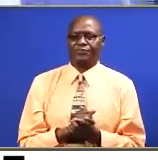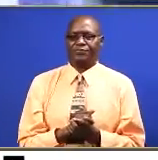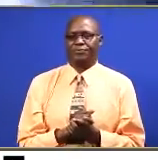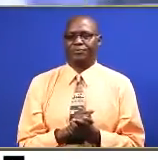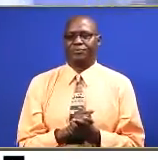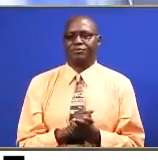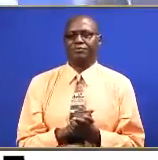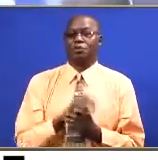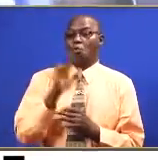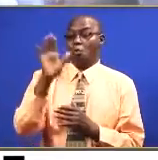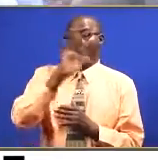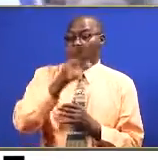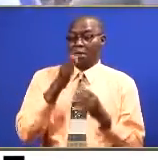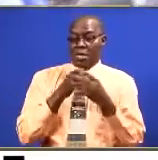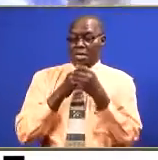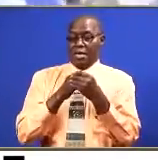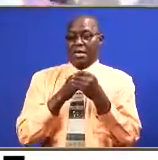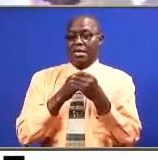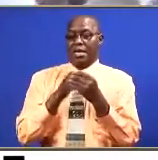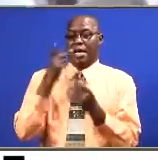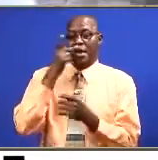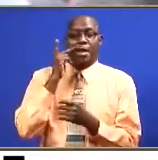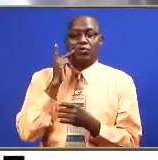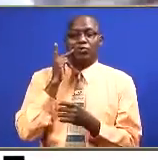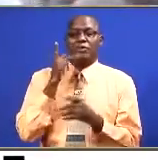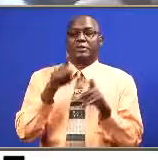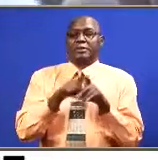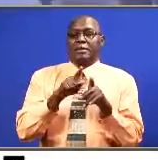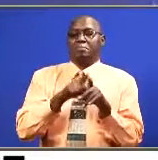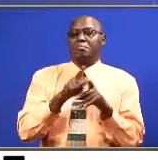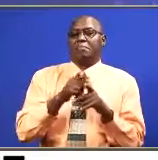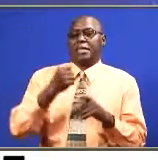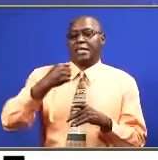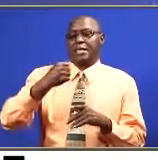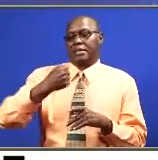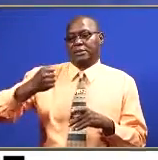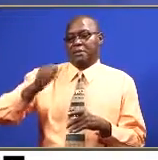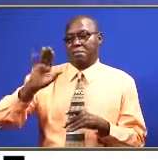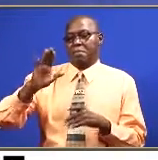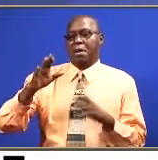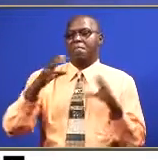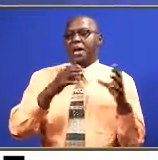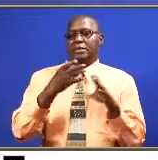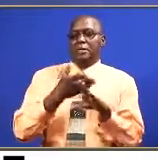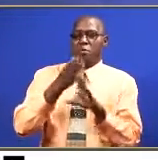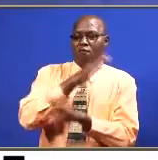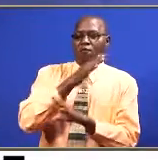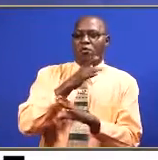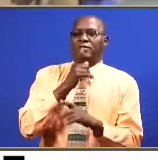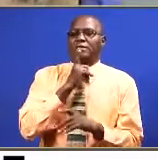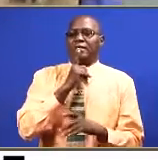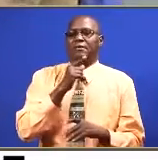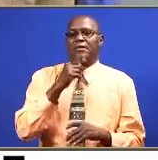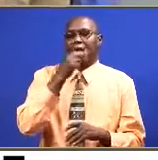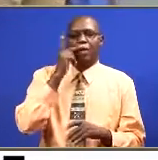Despite Wiper Party leader Kalonzo Musyoka and a section of leaders from his party earlier insisting that Kalonzo would not attend